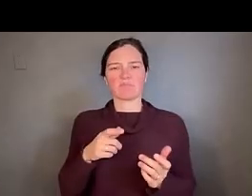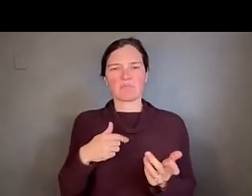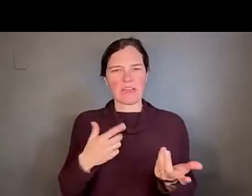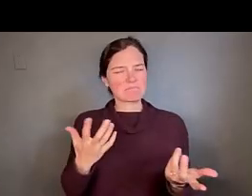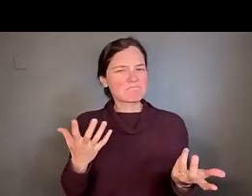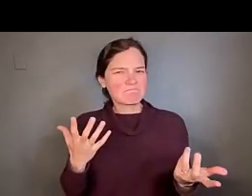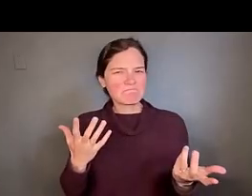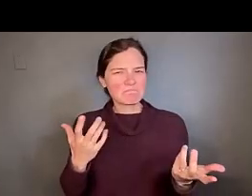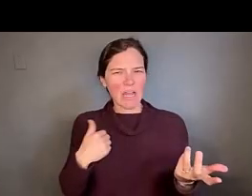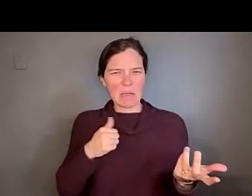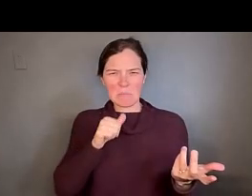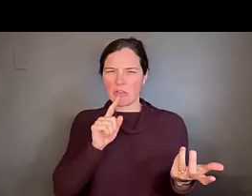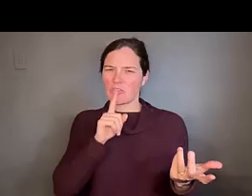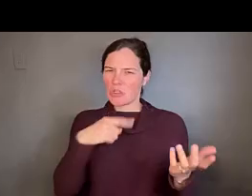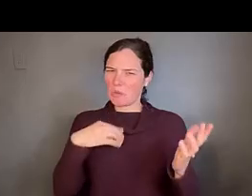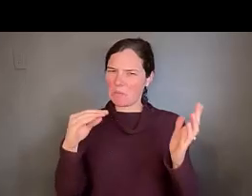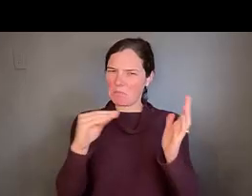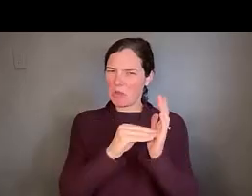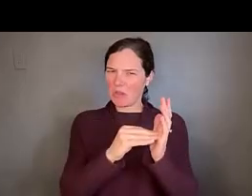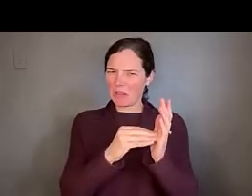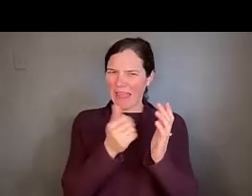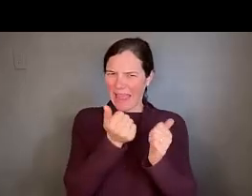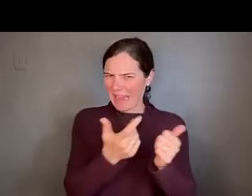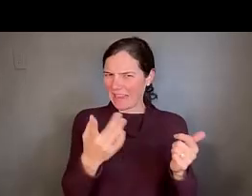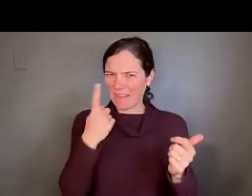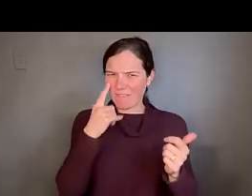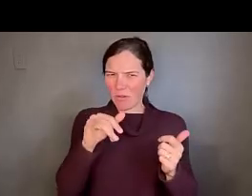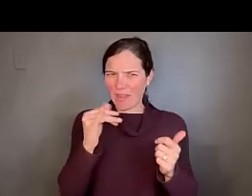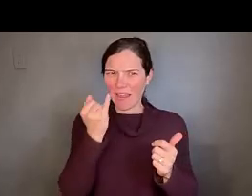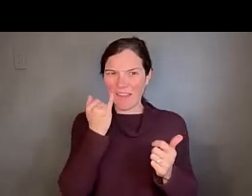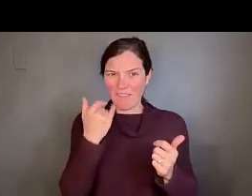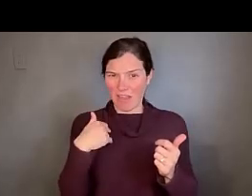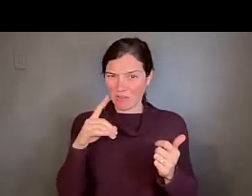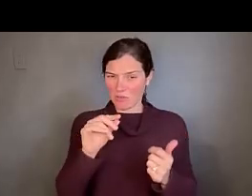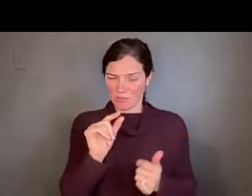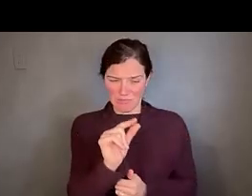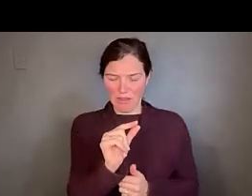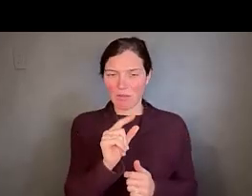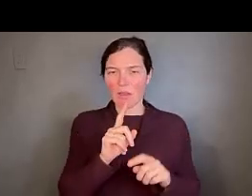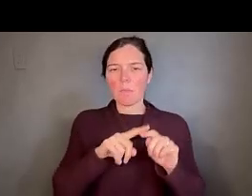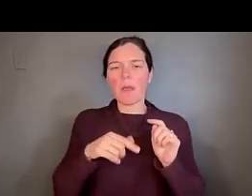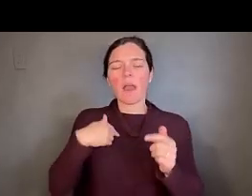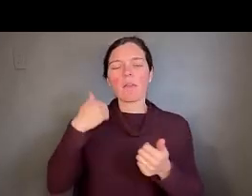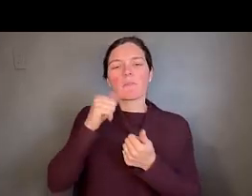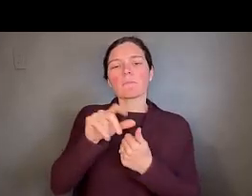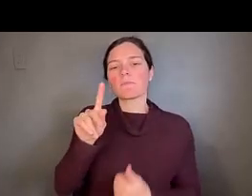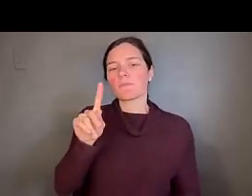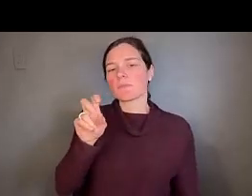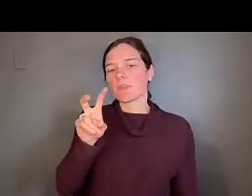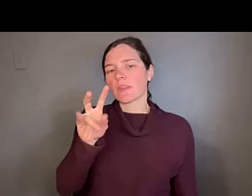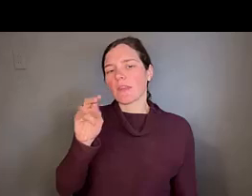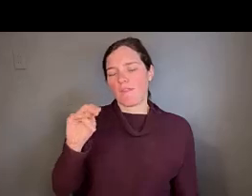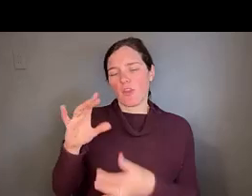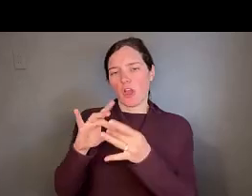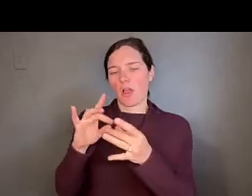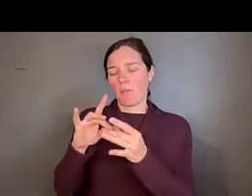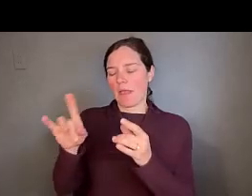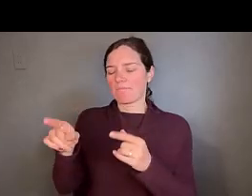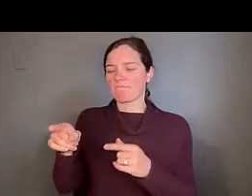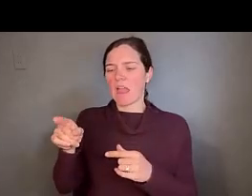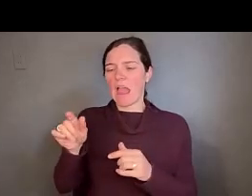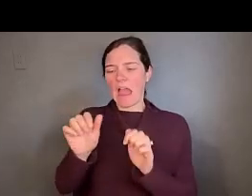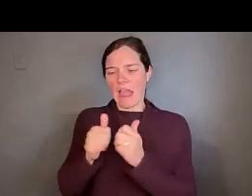put anything in for that. If we do, it's probably small. But I go back to Kevin's comment that how do we